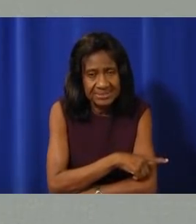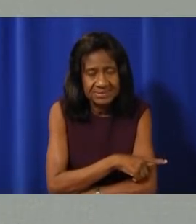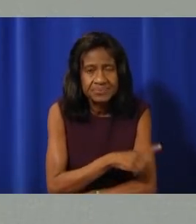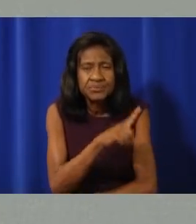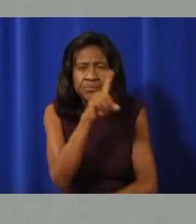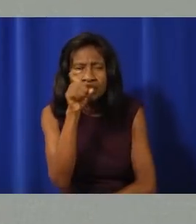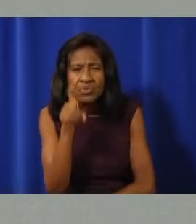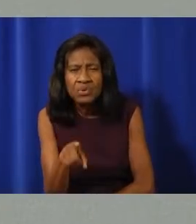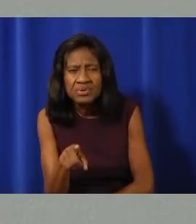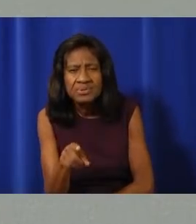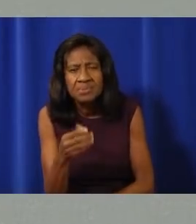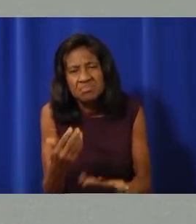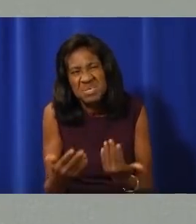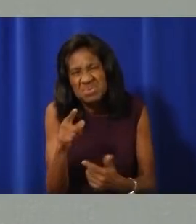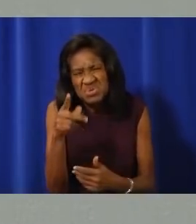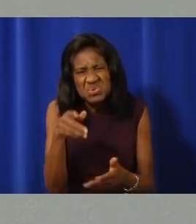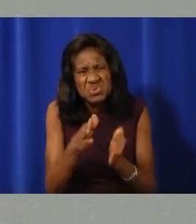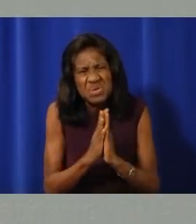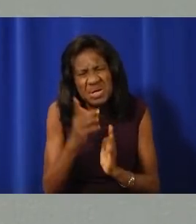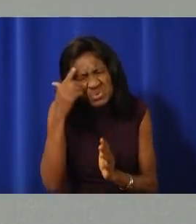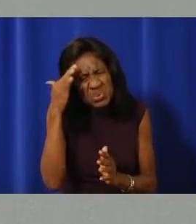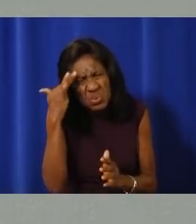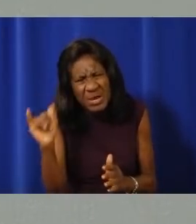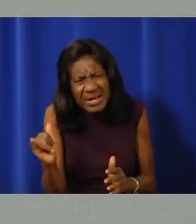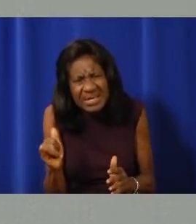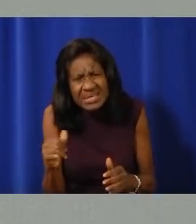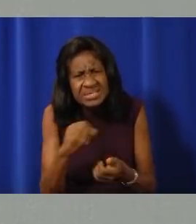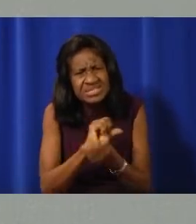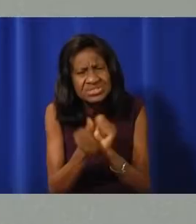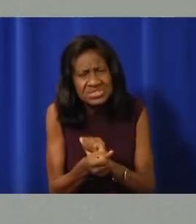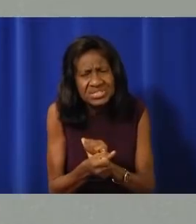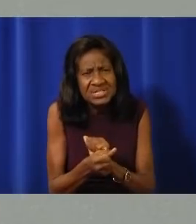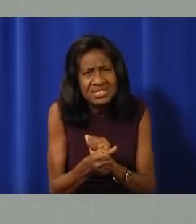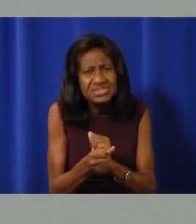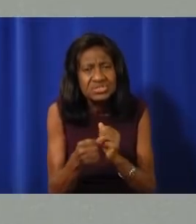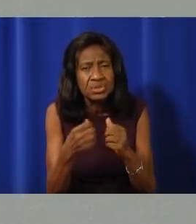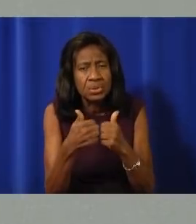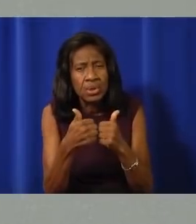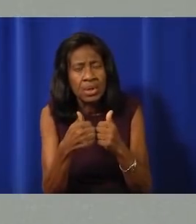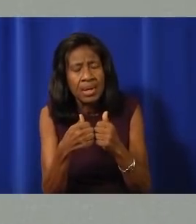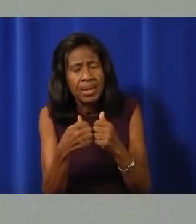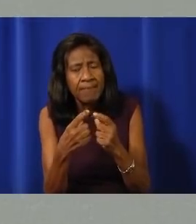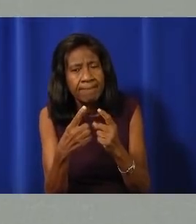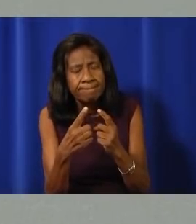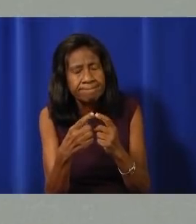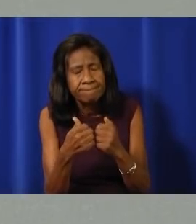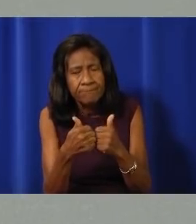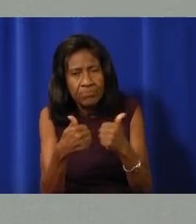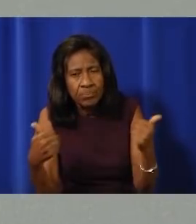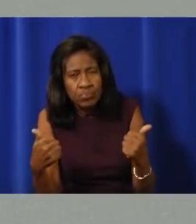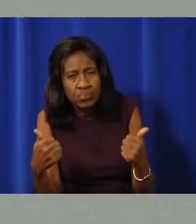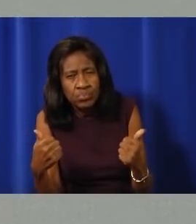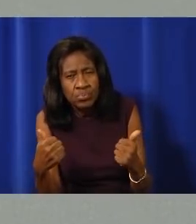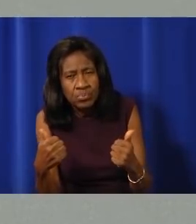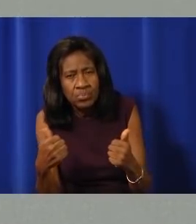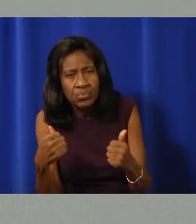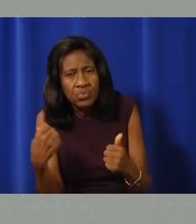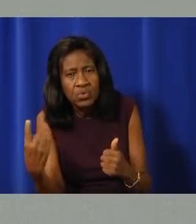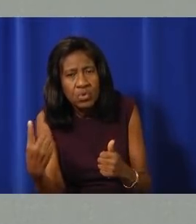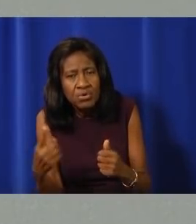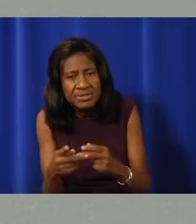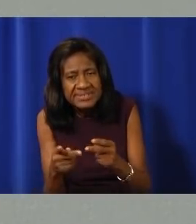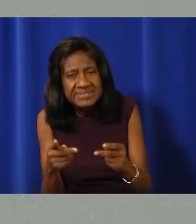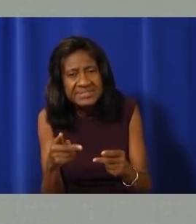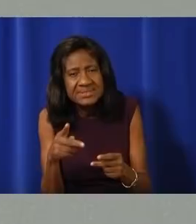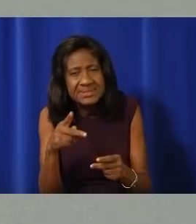in terms of the quarantine period. Effectively, when this was first recommended to us as